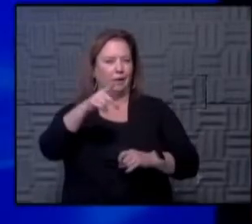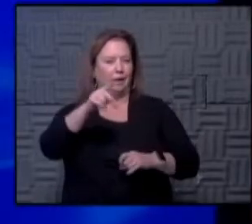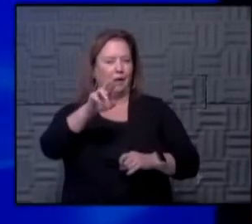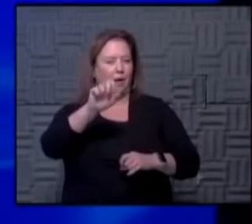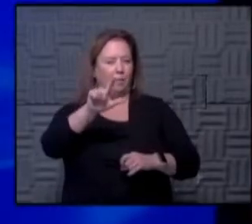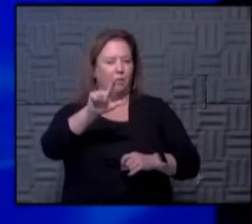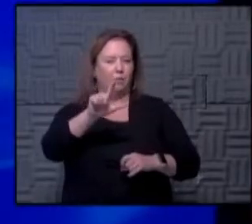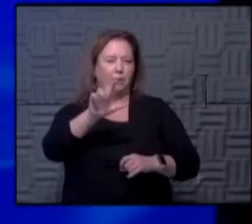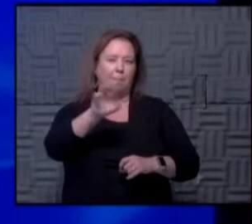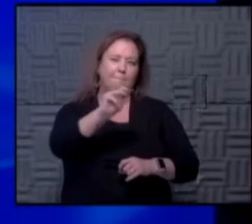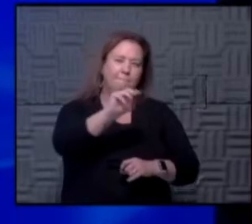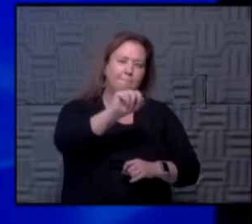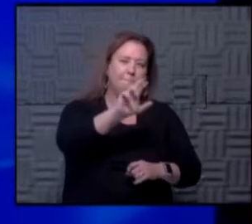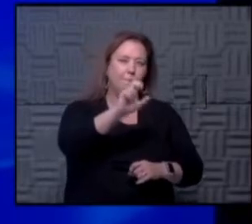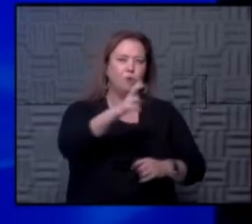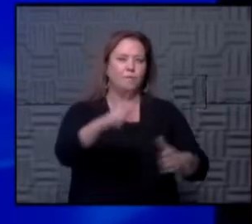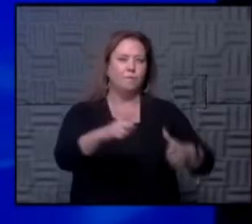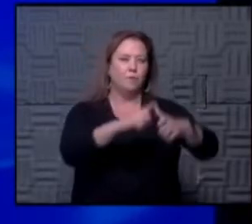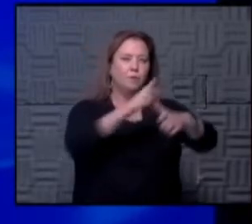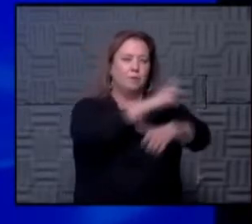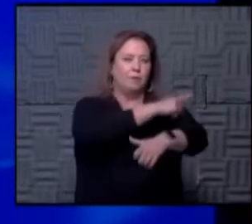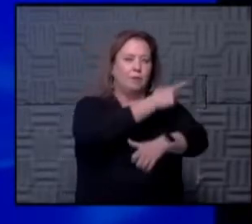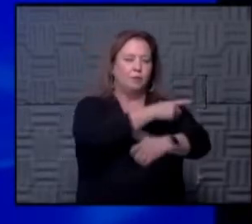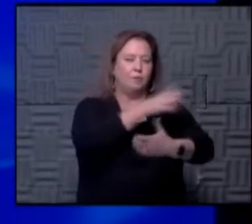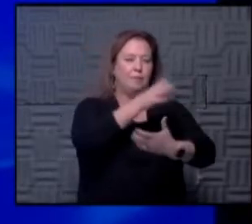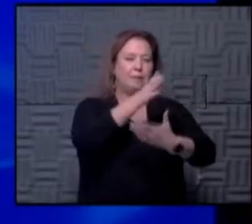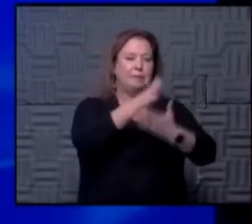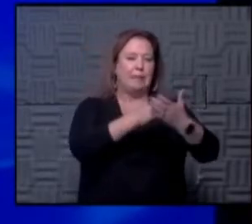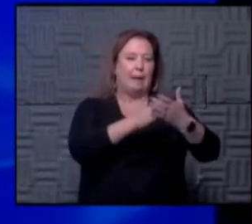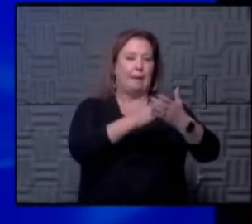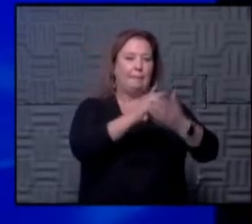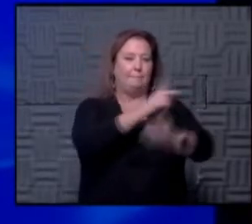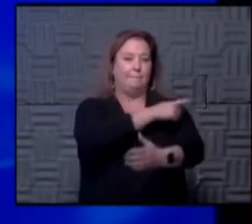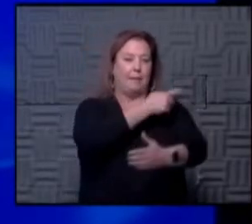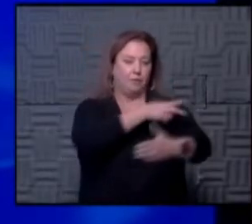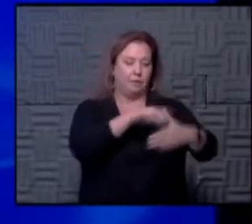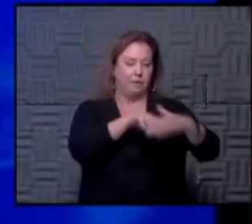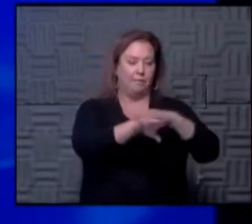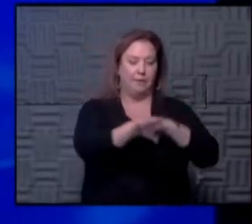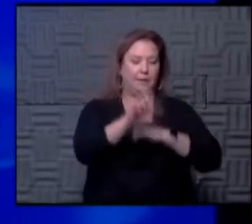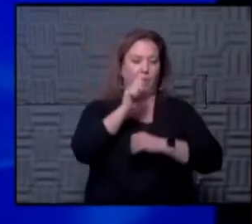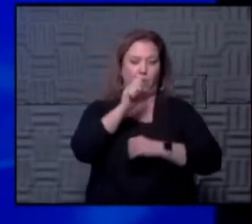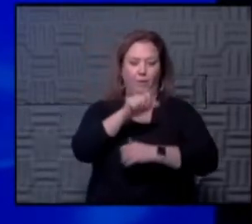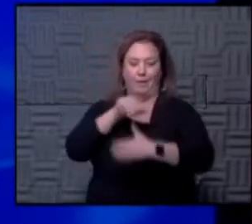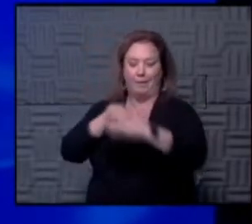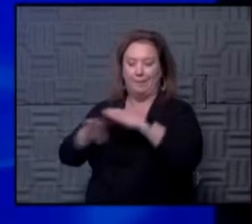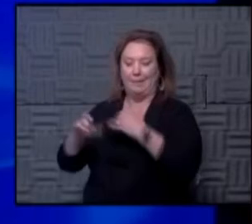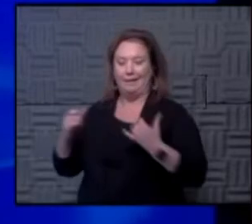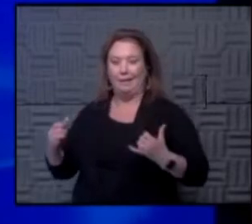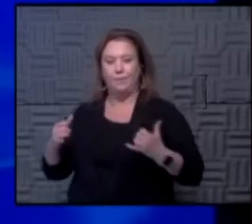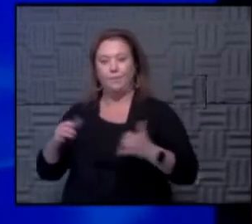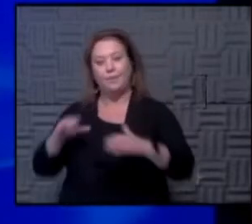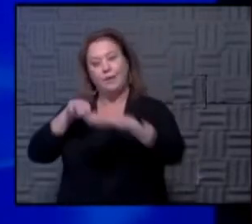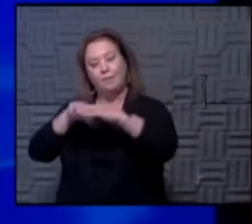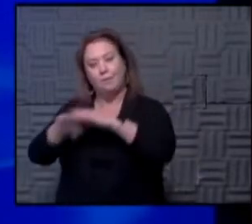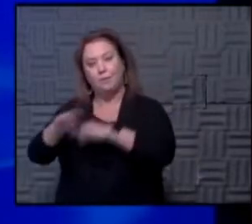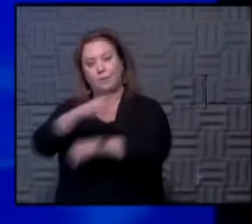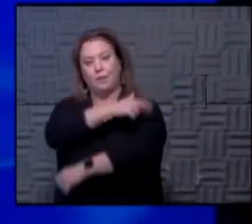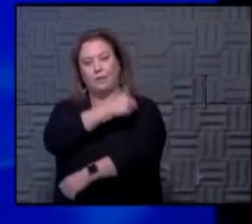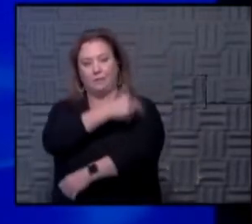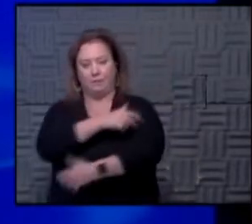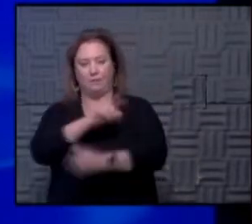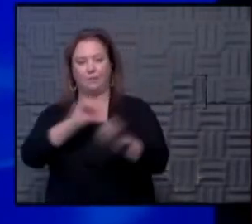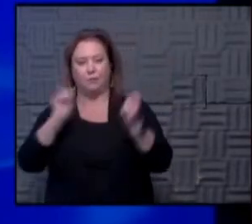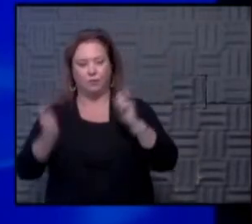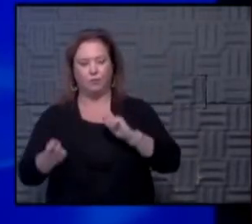March, as we were seeing the first patients, there might have been some people admitted who we wouldn't admit now. But for the most part, admission to the hospital is